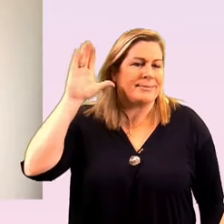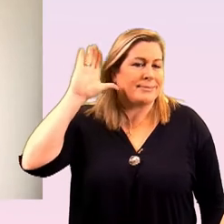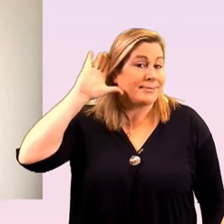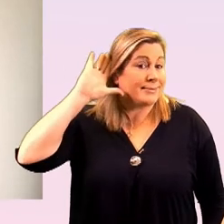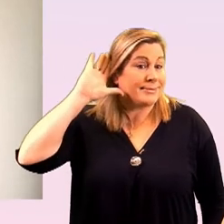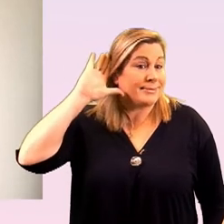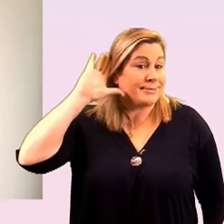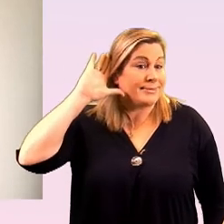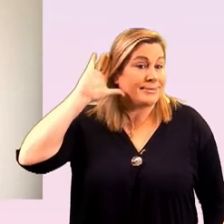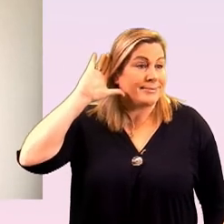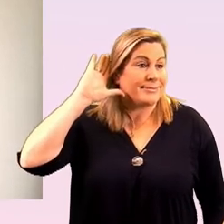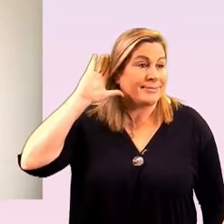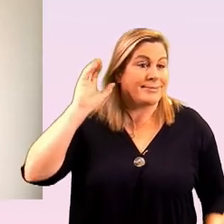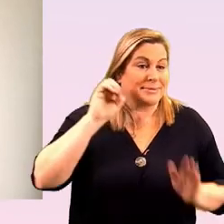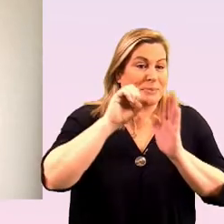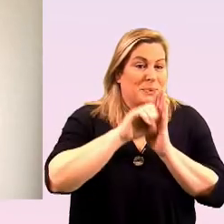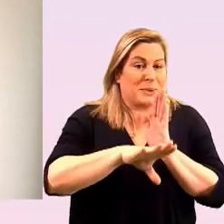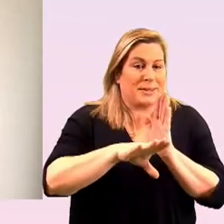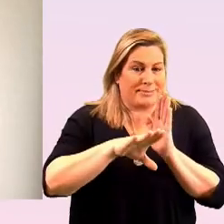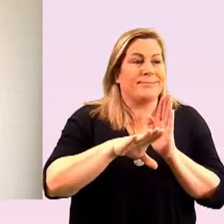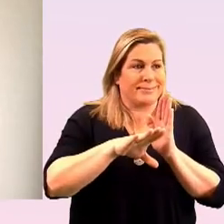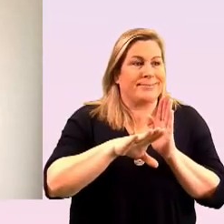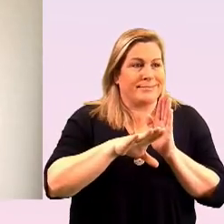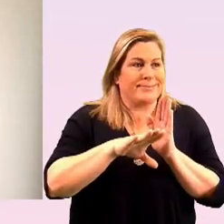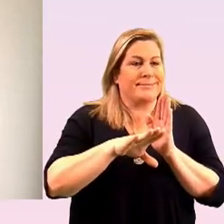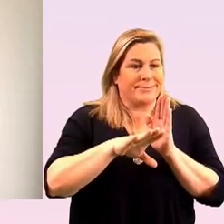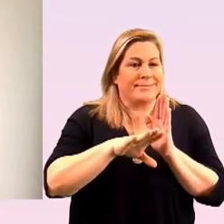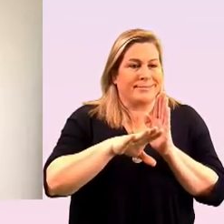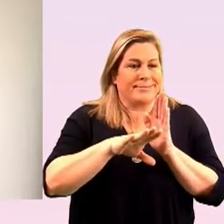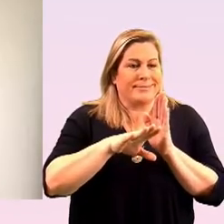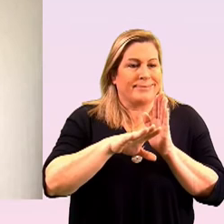Oh no, we lost Tony's volume.